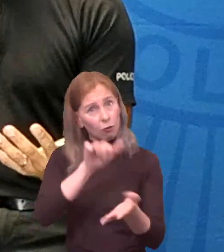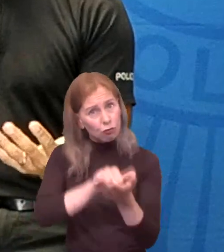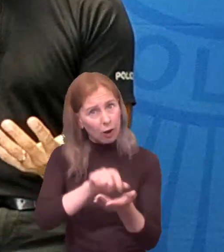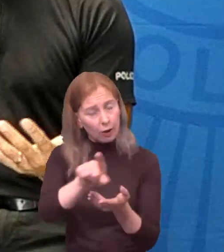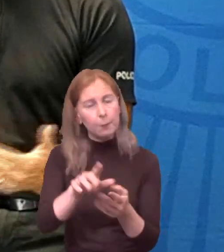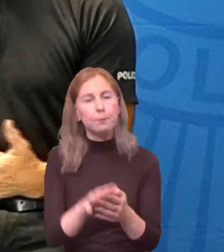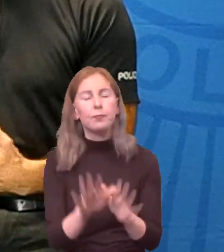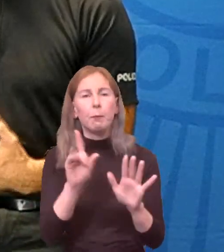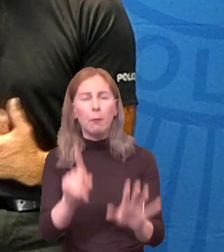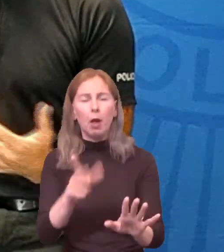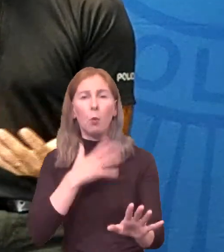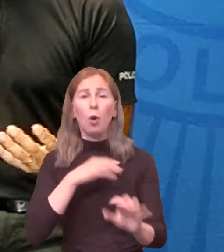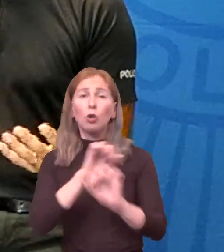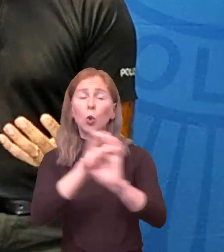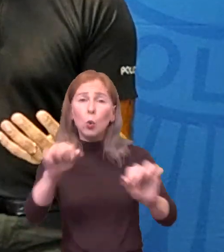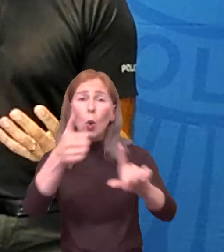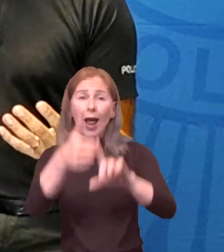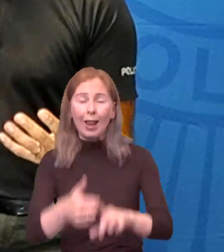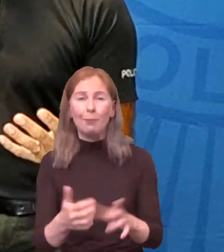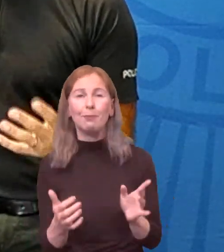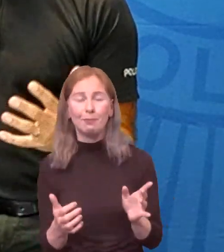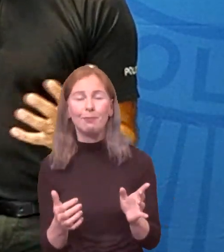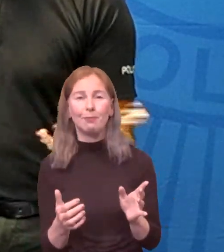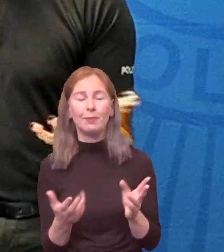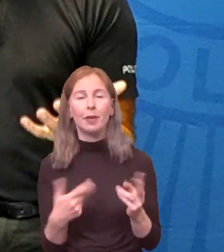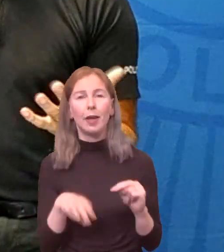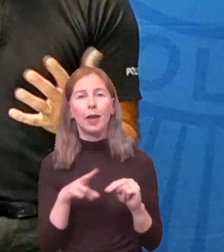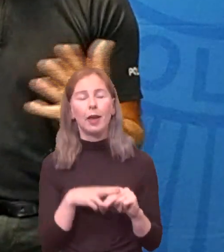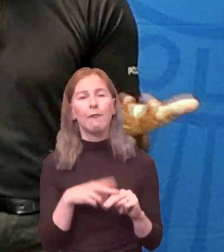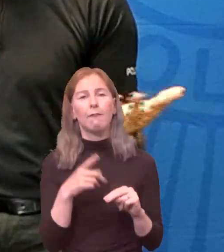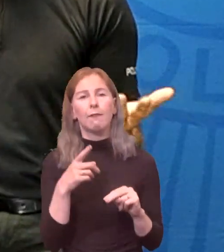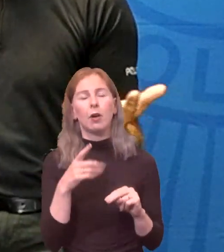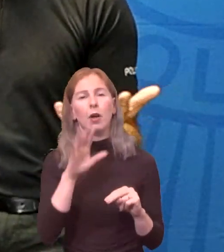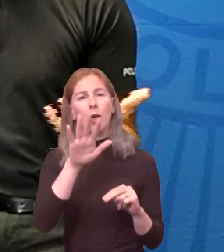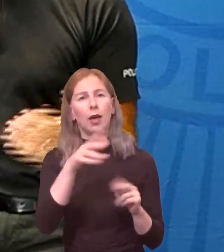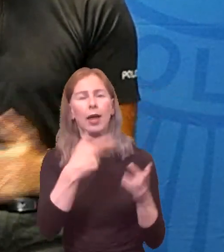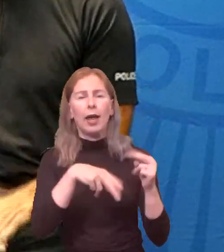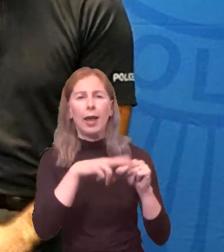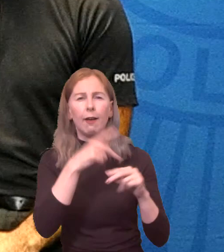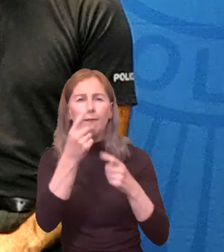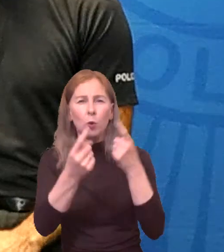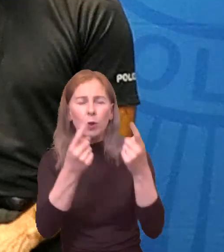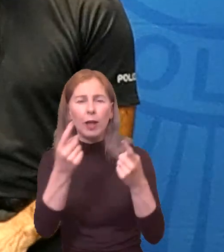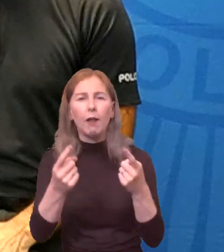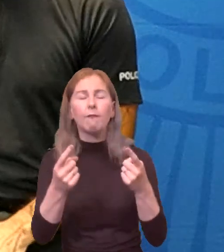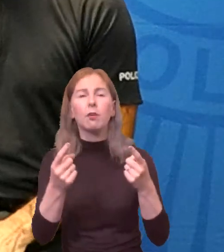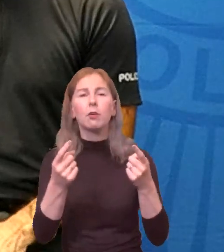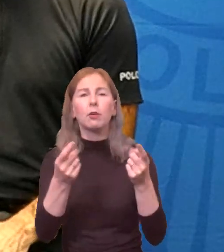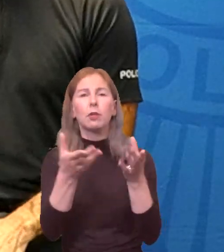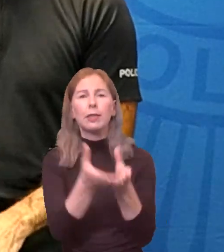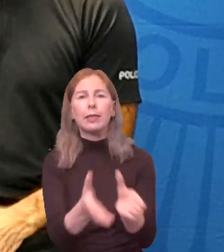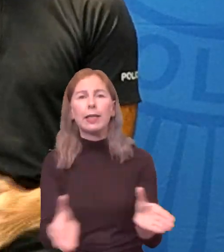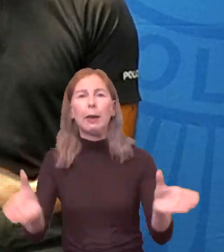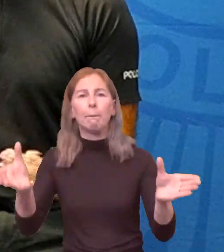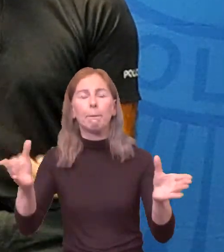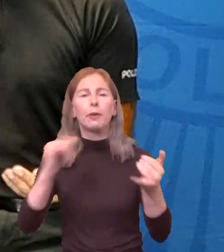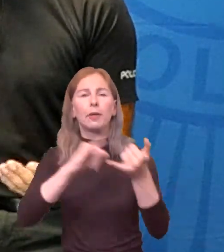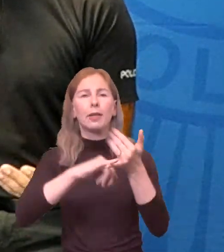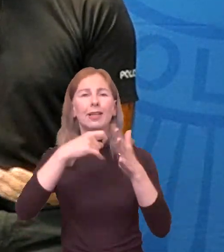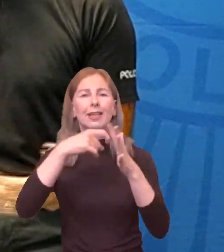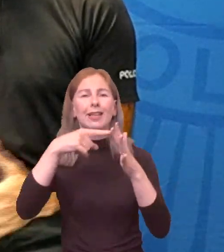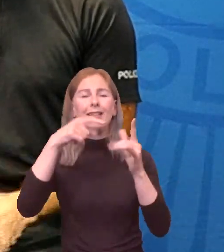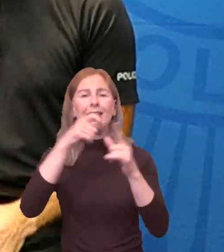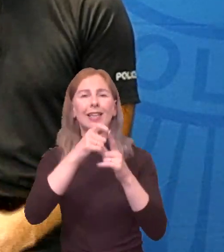I ask for your help? If you're getting your skip cleared, consider who's taking it, and if you're paying